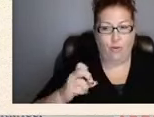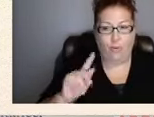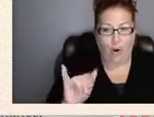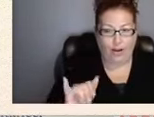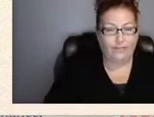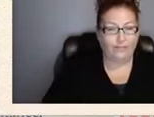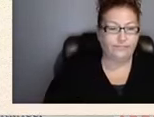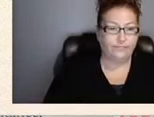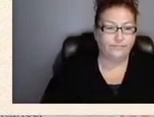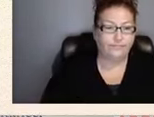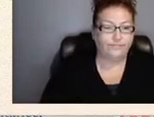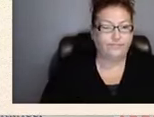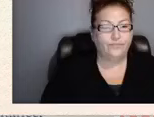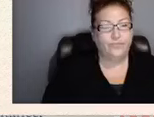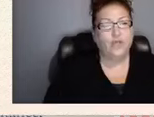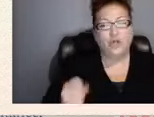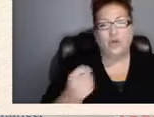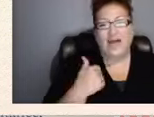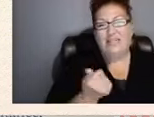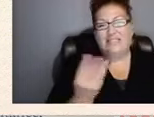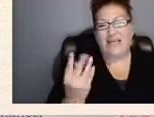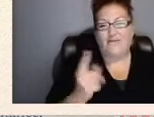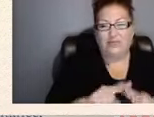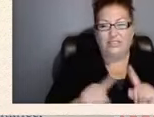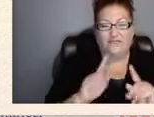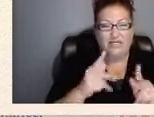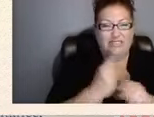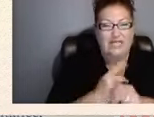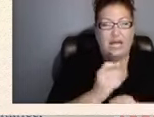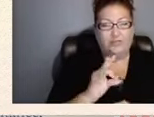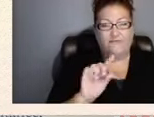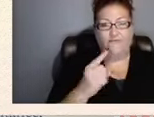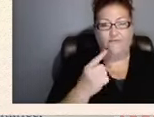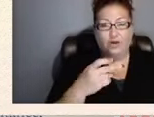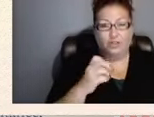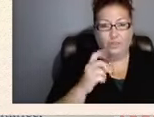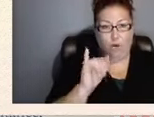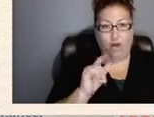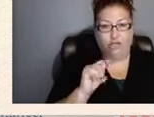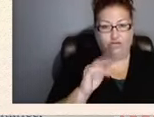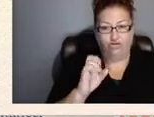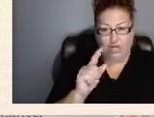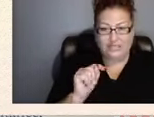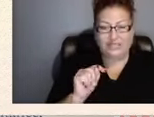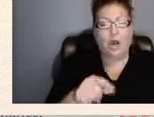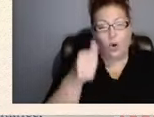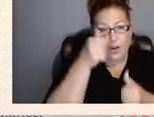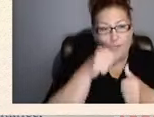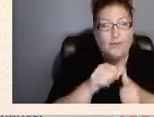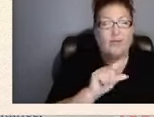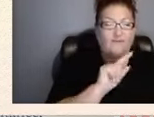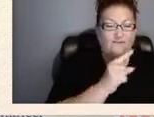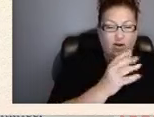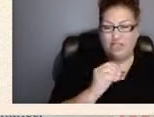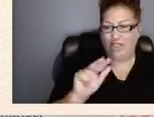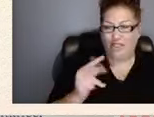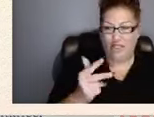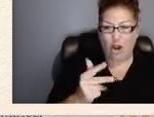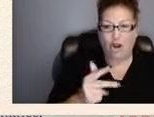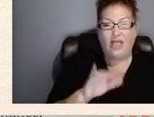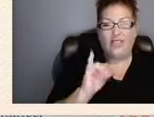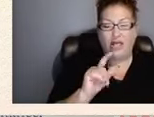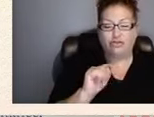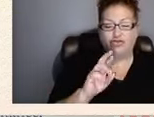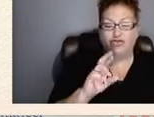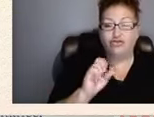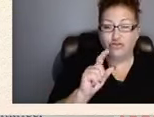So there are several different types of first party trusts. So remember, the first and third are just trust categories. Then